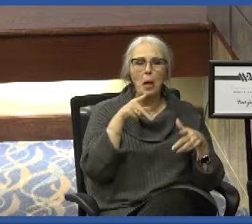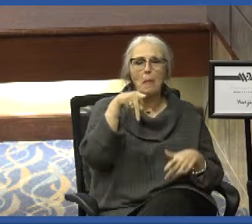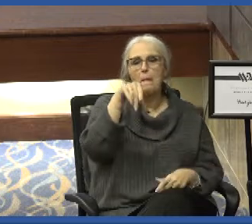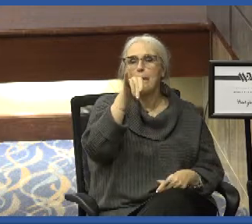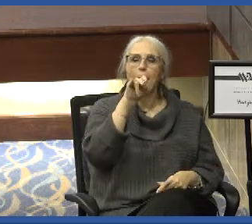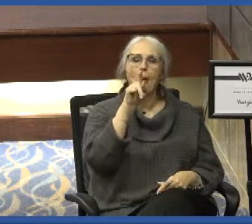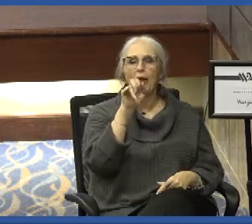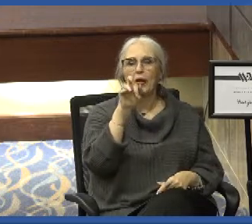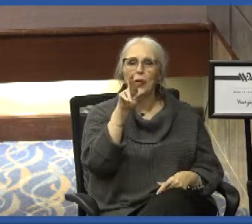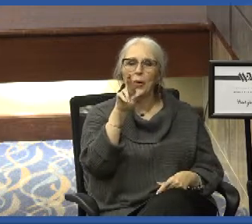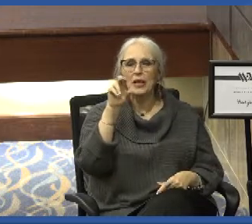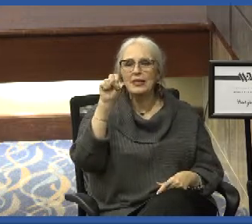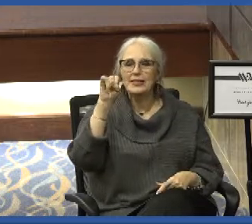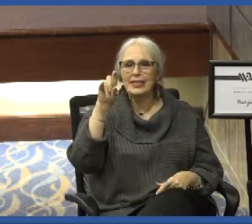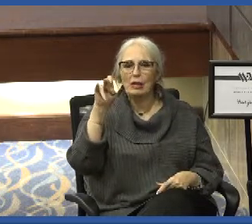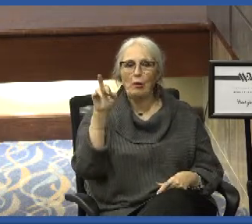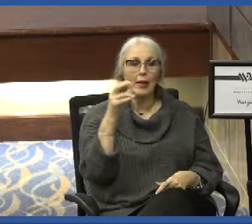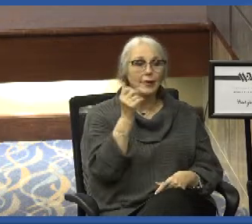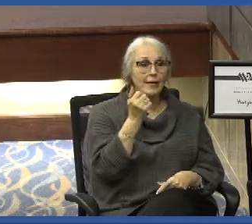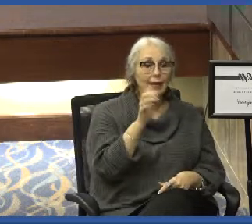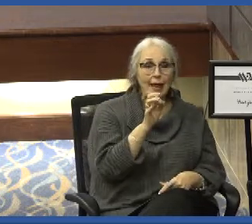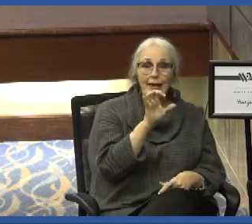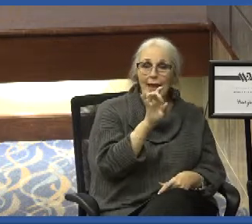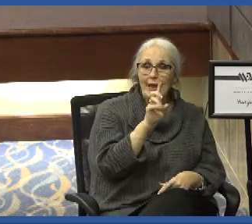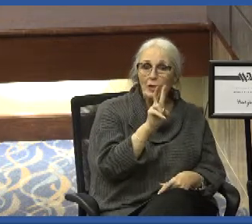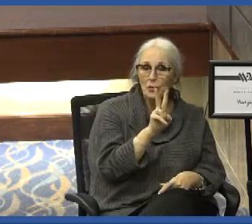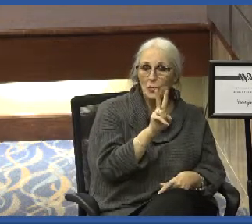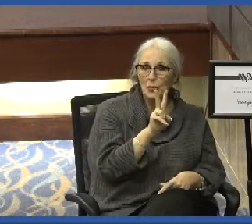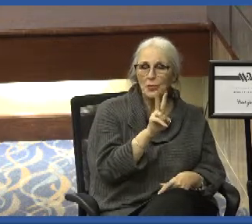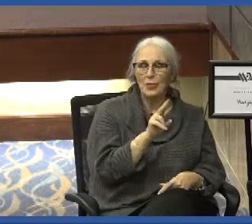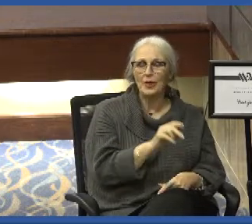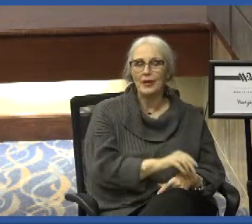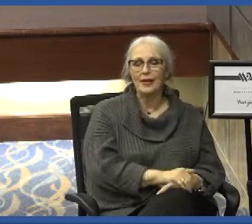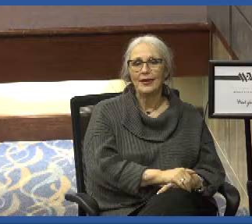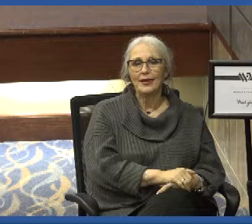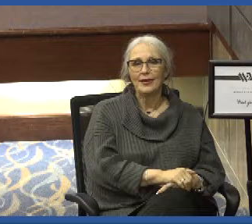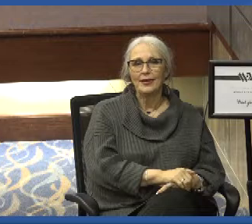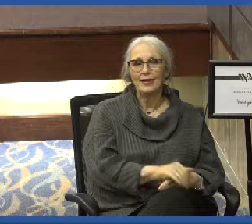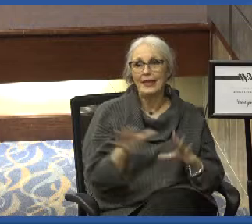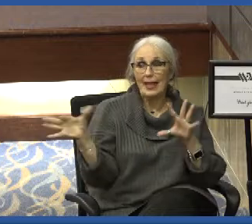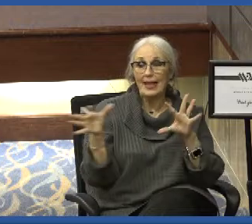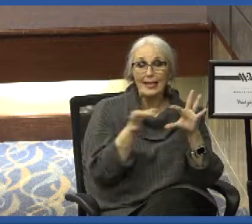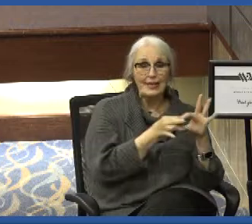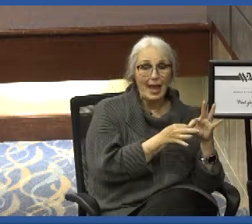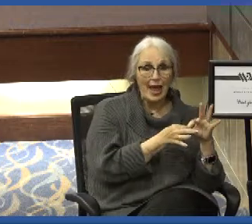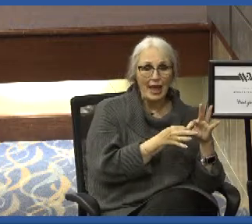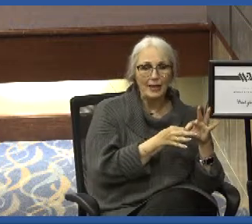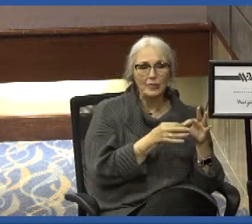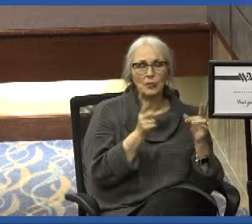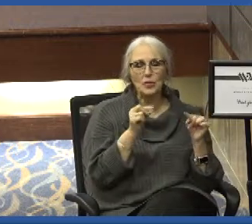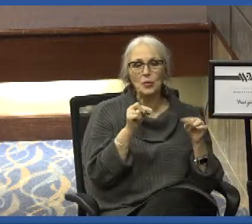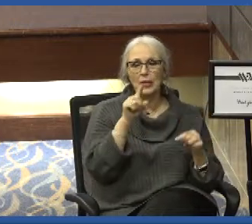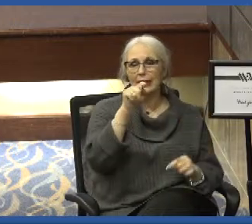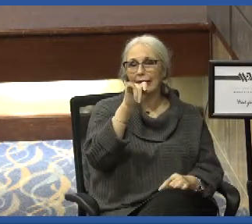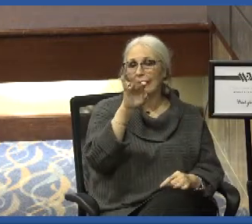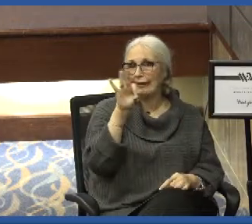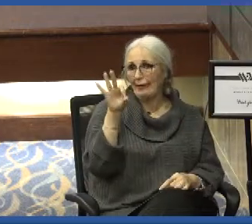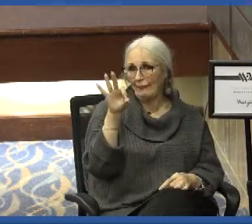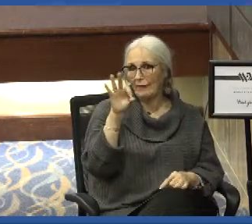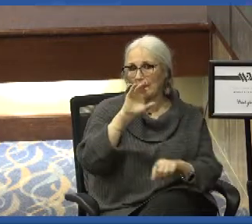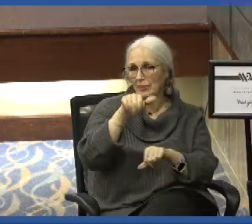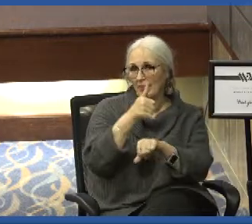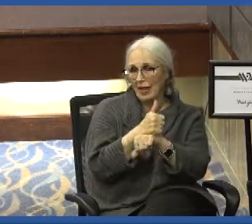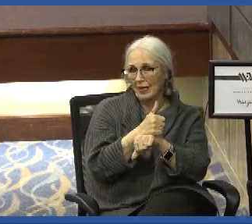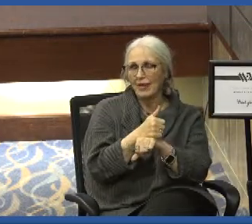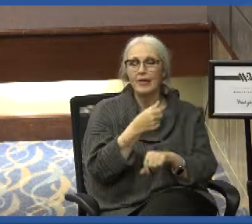boy. In 1982, the reference, the tie-in, Jennifer, to 1982, of course, is when the Tiff was founded. Remember? So this